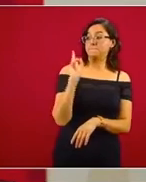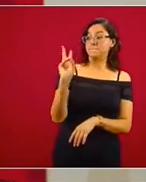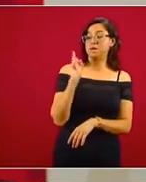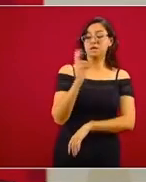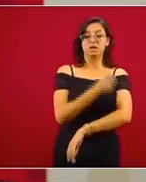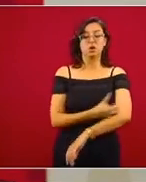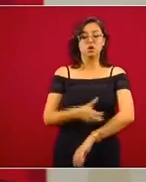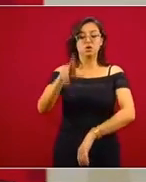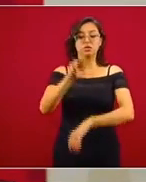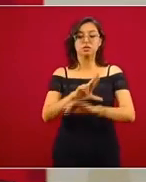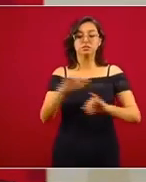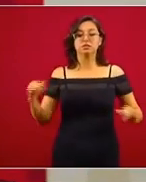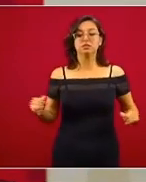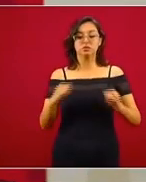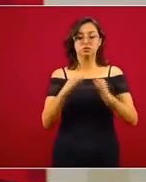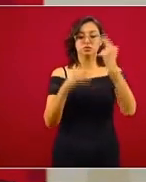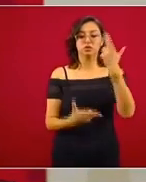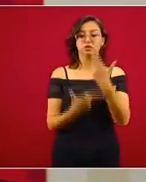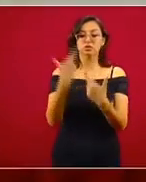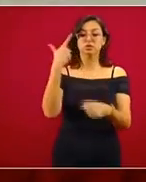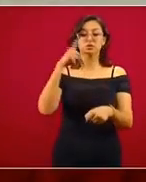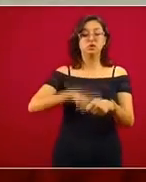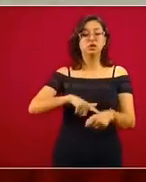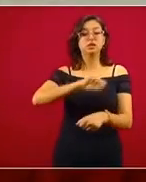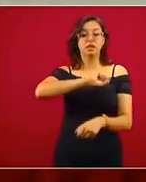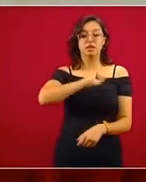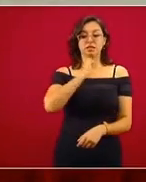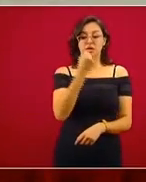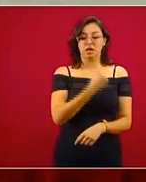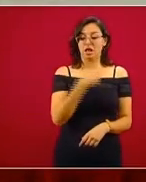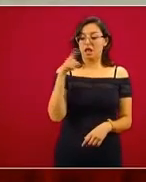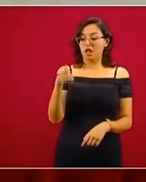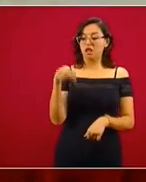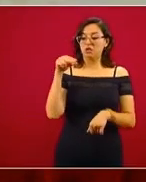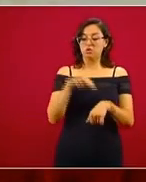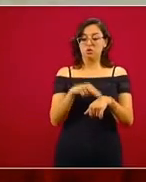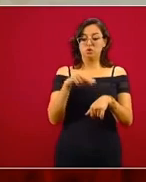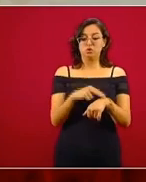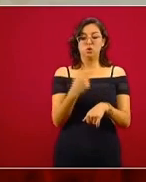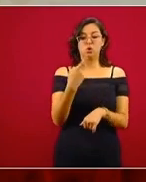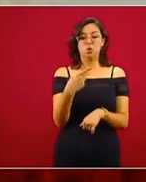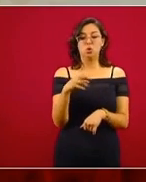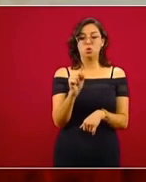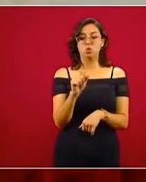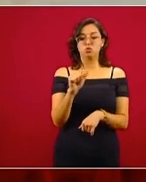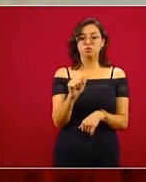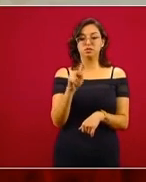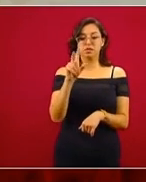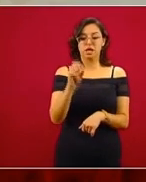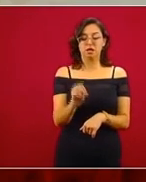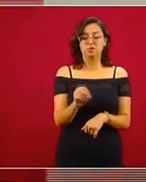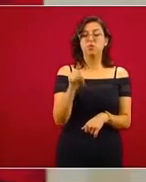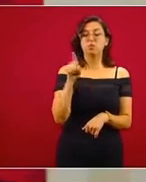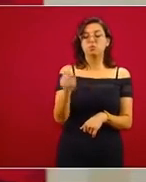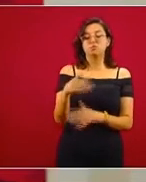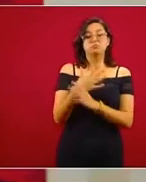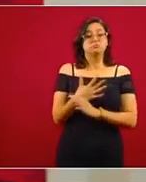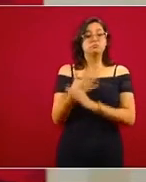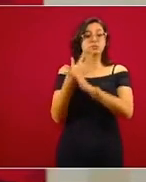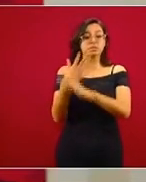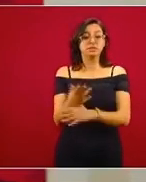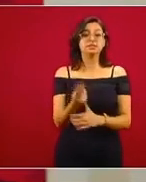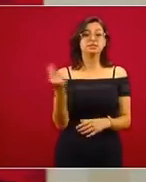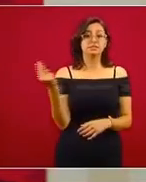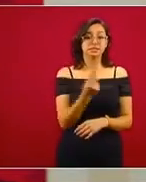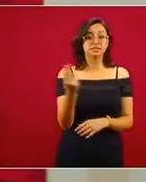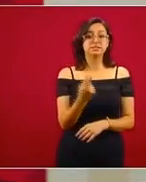hospitals. Dr. Gustavo Reyans, who is the head of that hospital, he said he would need